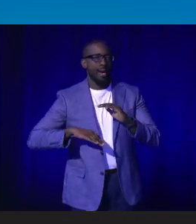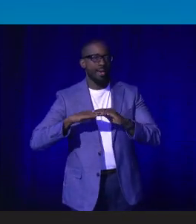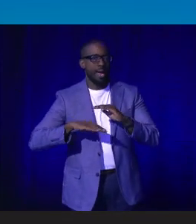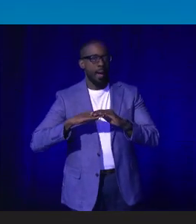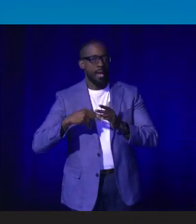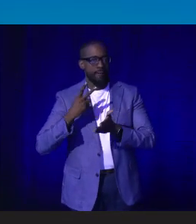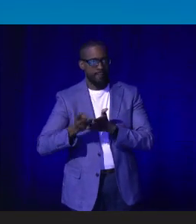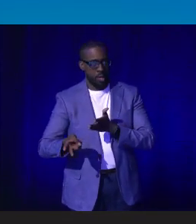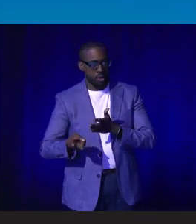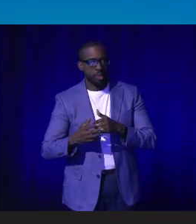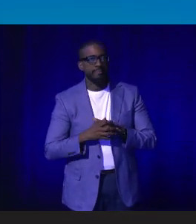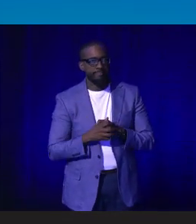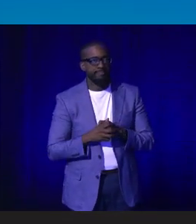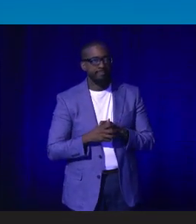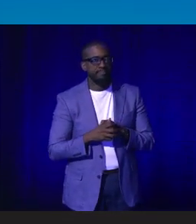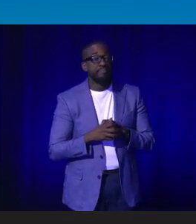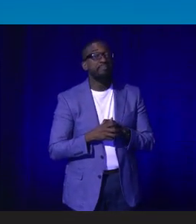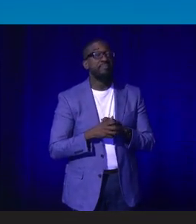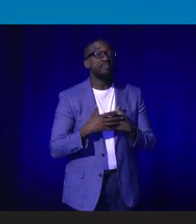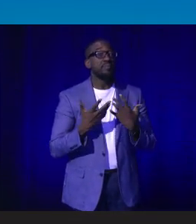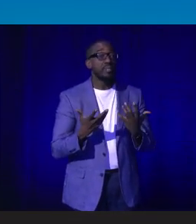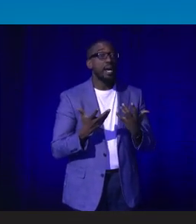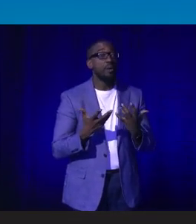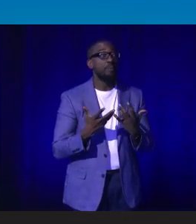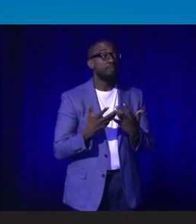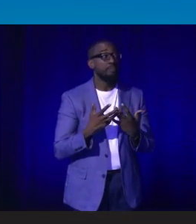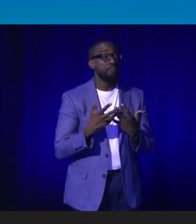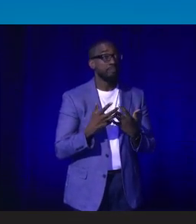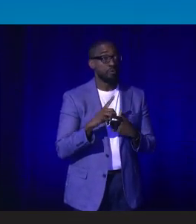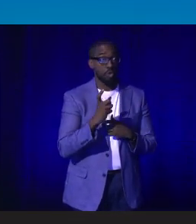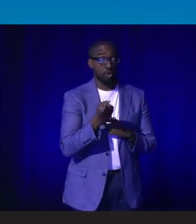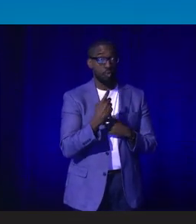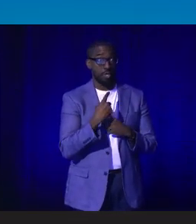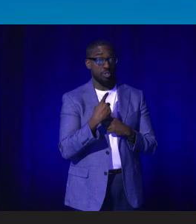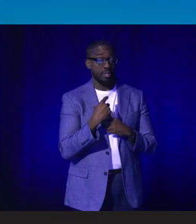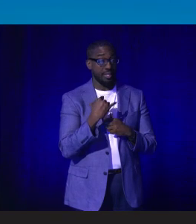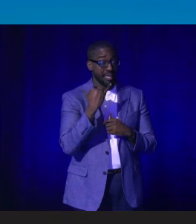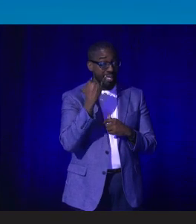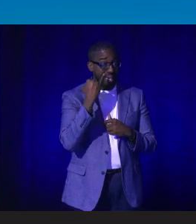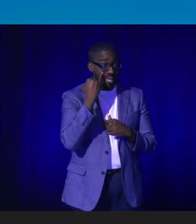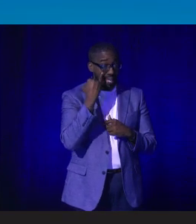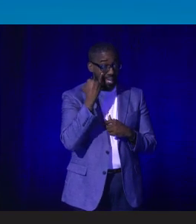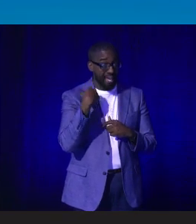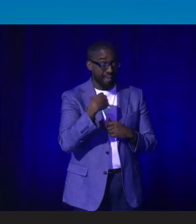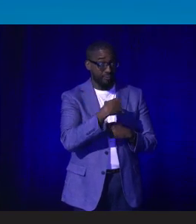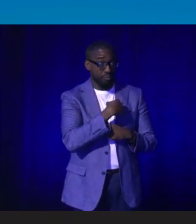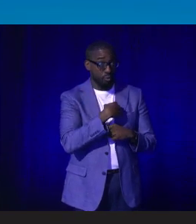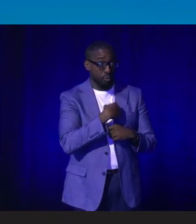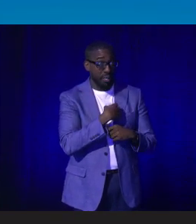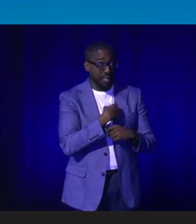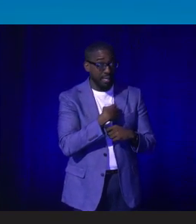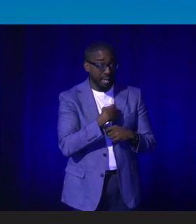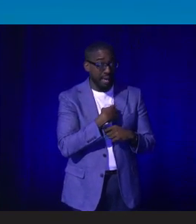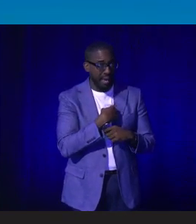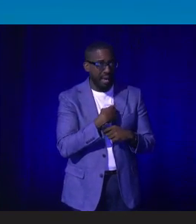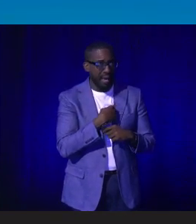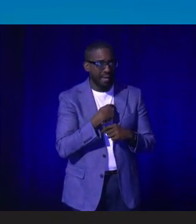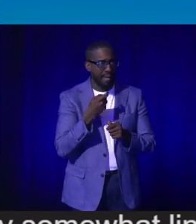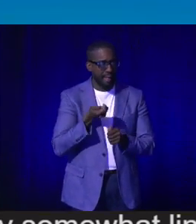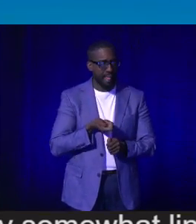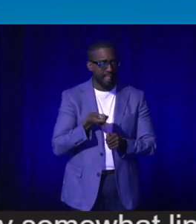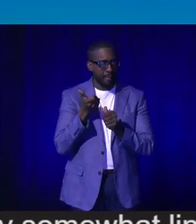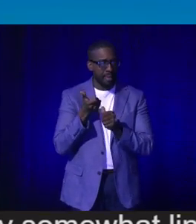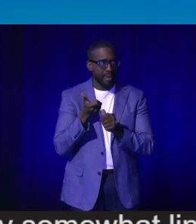linear. But the question is if we can kind of eliminate this component that maybe is a bit of an afterthought. So we